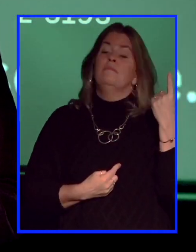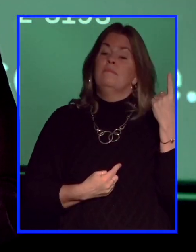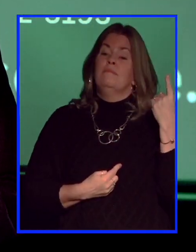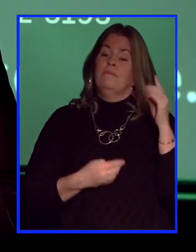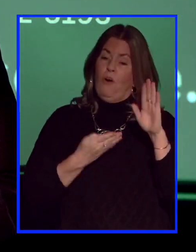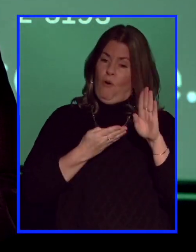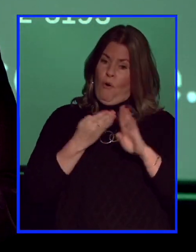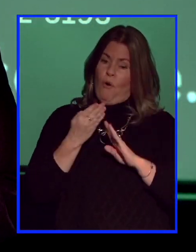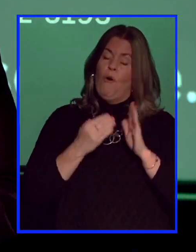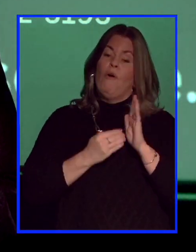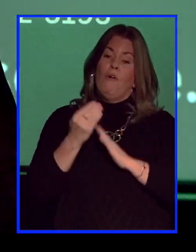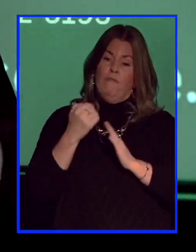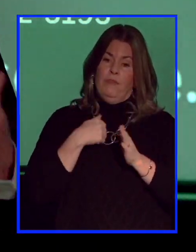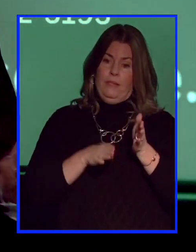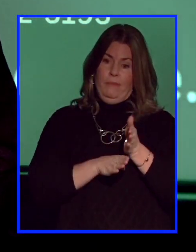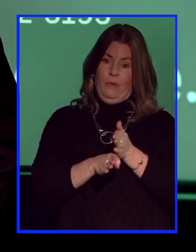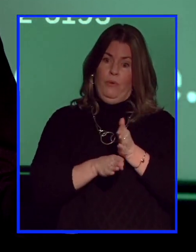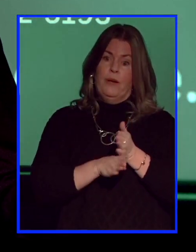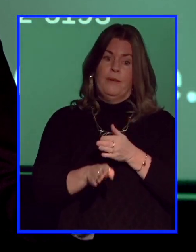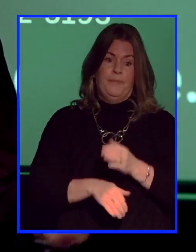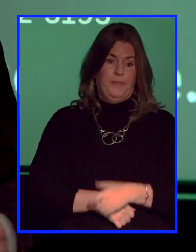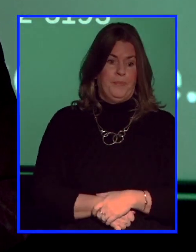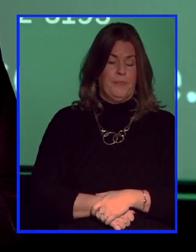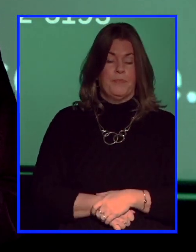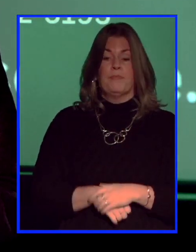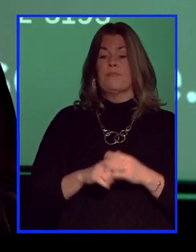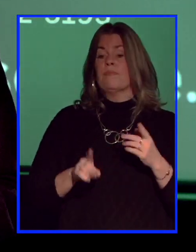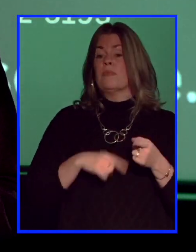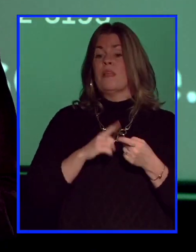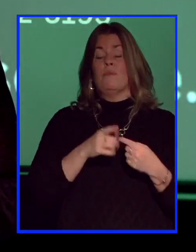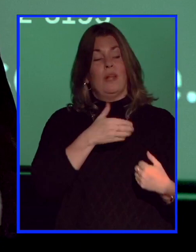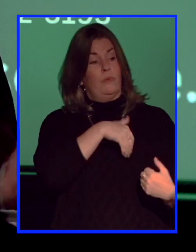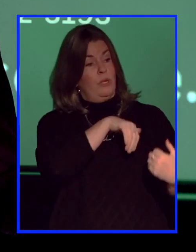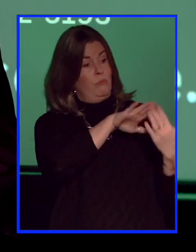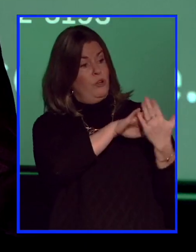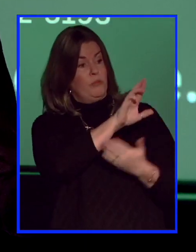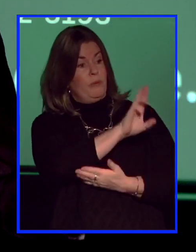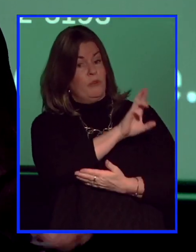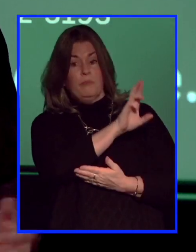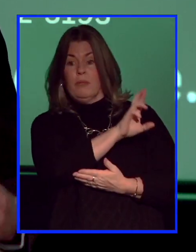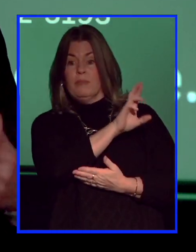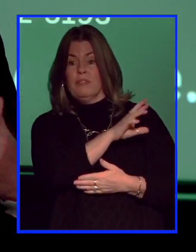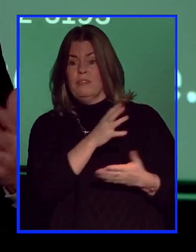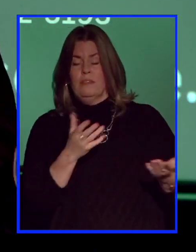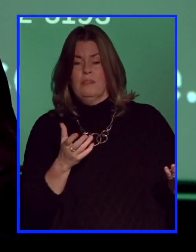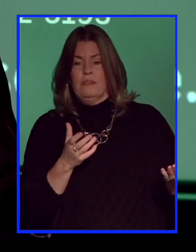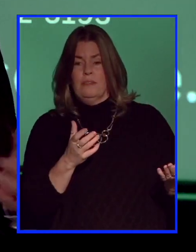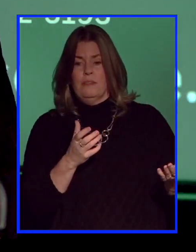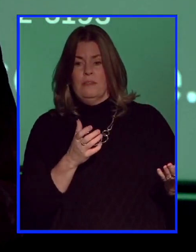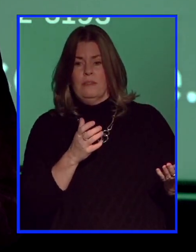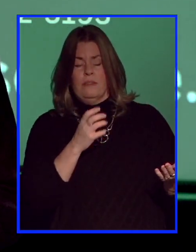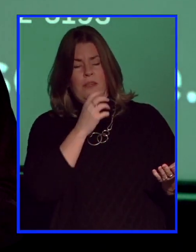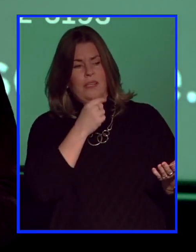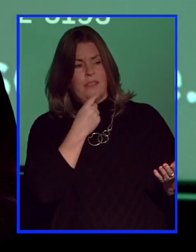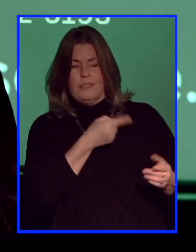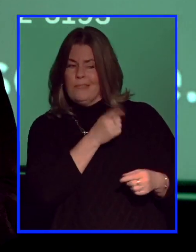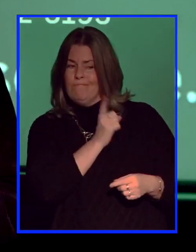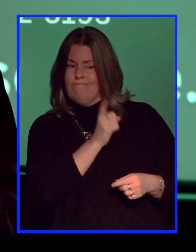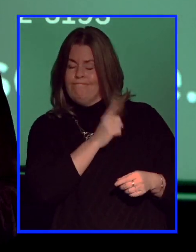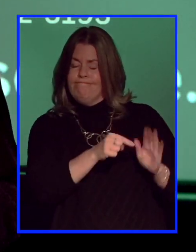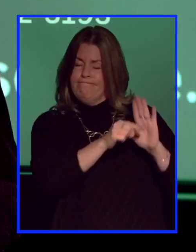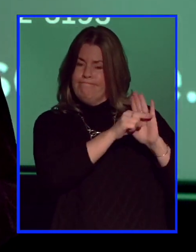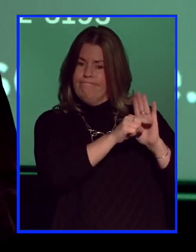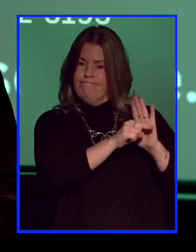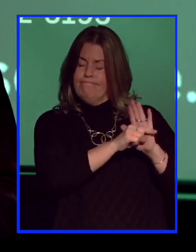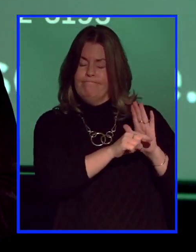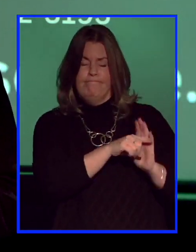minority. And when I would approach my Republican colleagues, I didn't indict them because they voted for Trump and I voted for Biden,